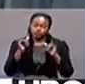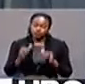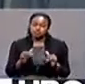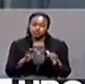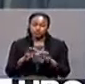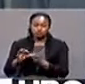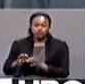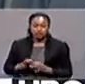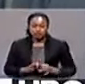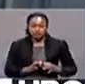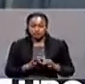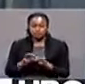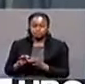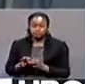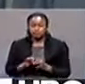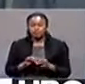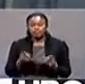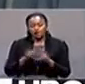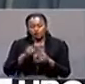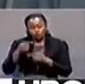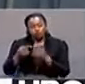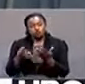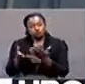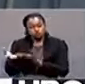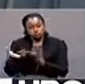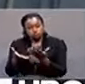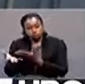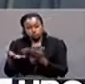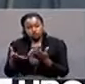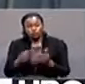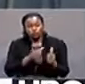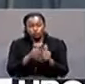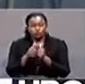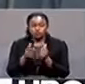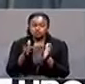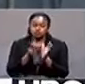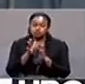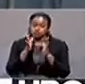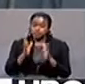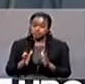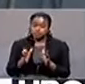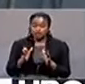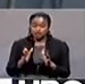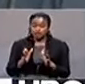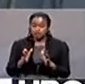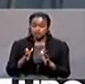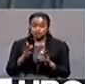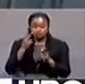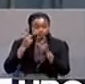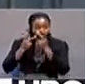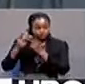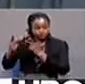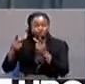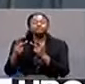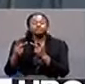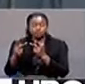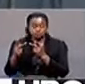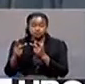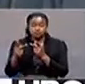united and legislate with the Christian lenses in our